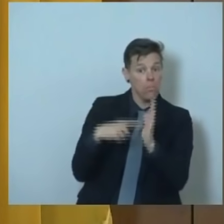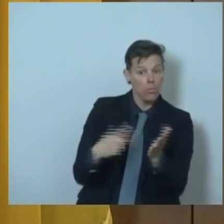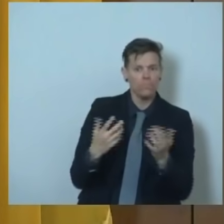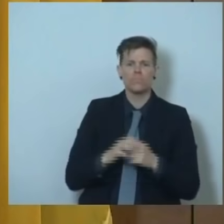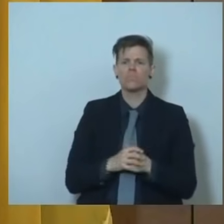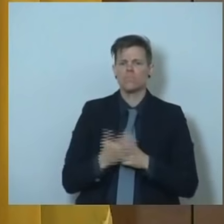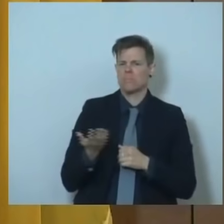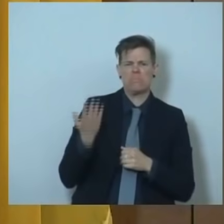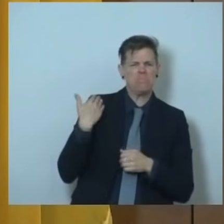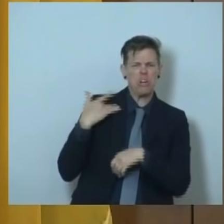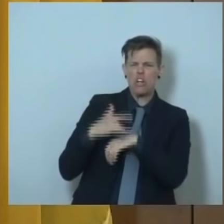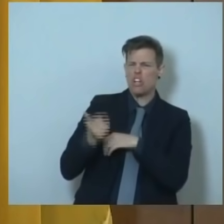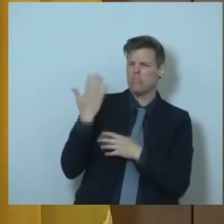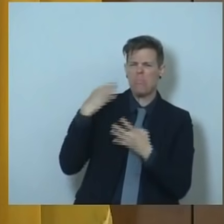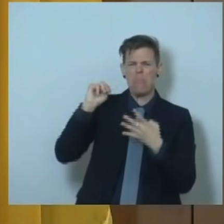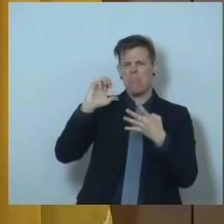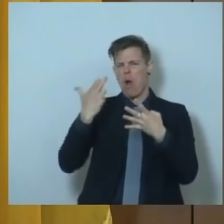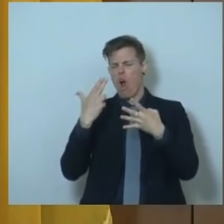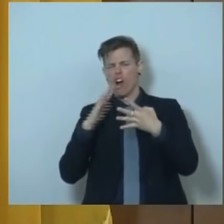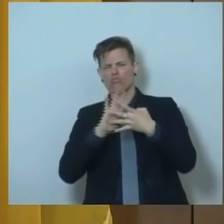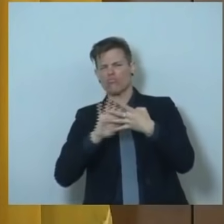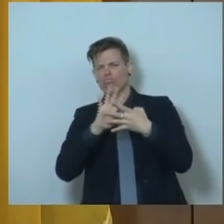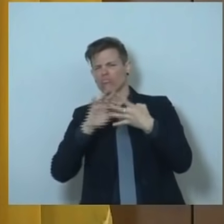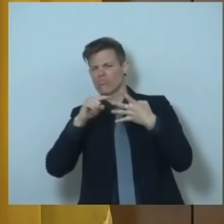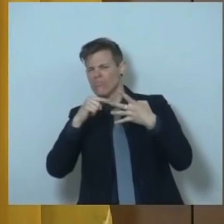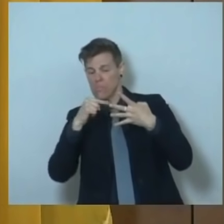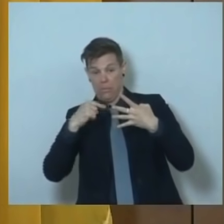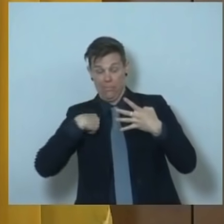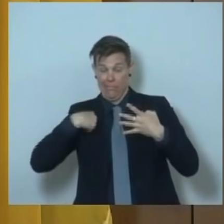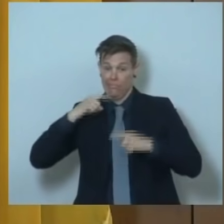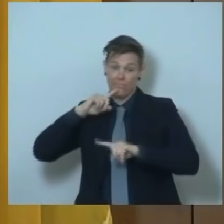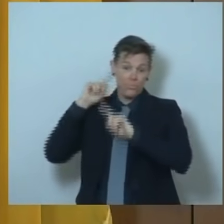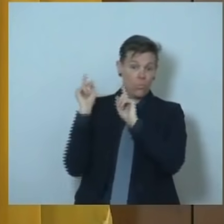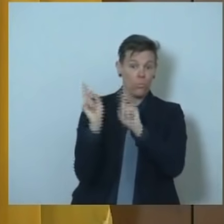of March for our first orders, they